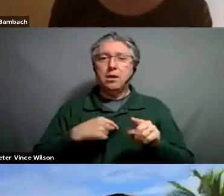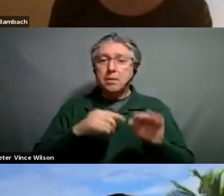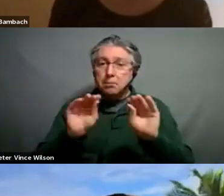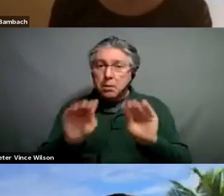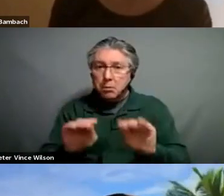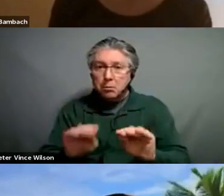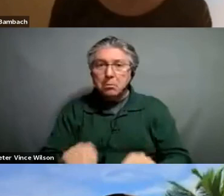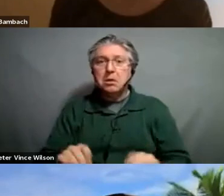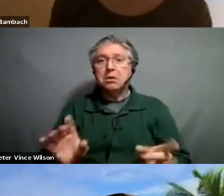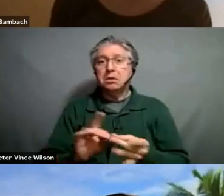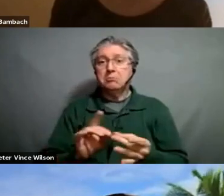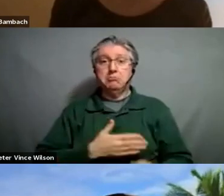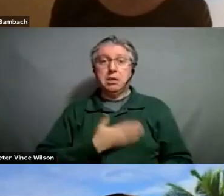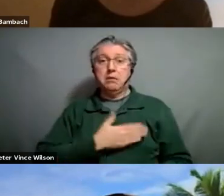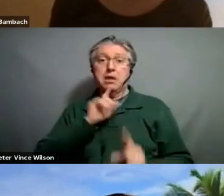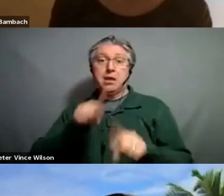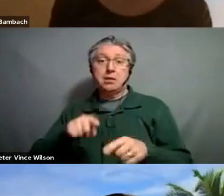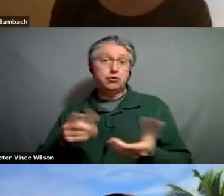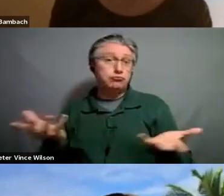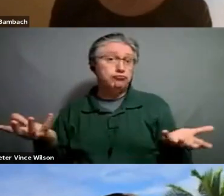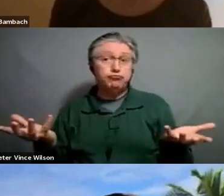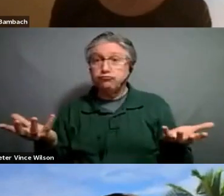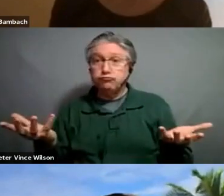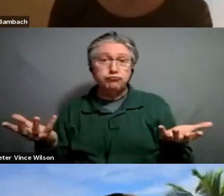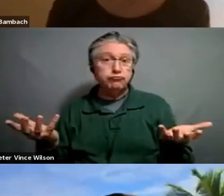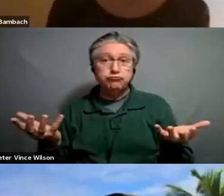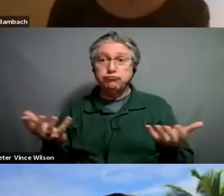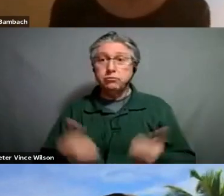I'm happy to talk to you guys.